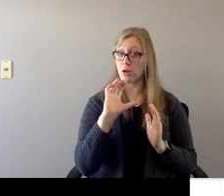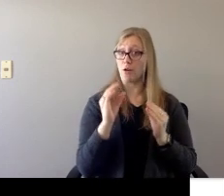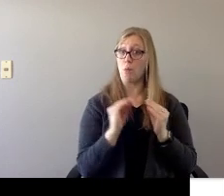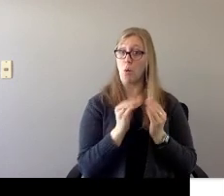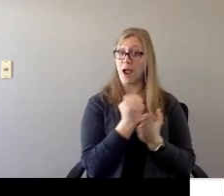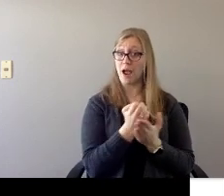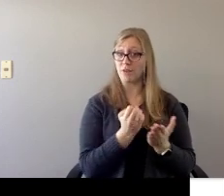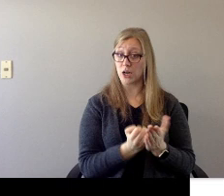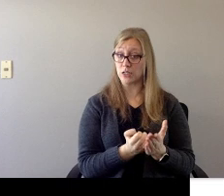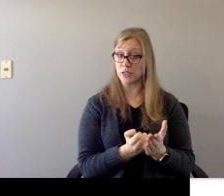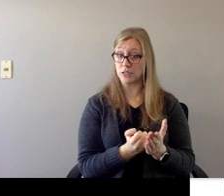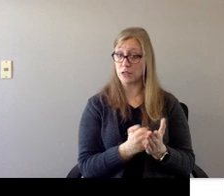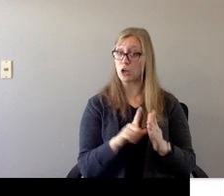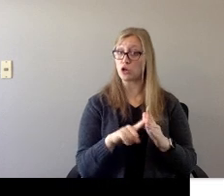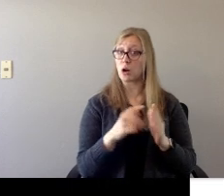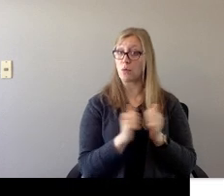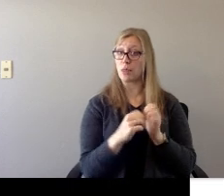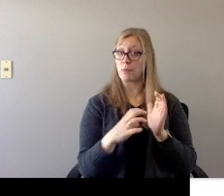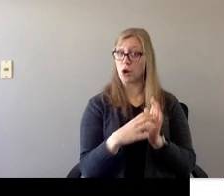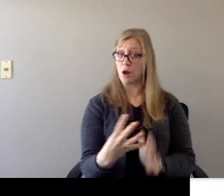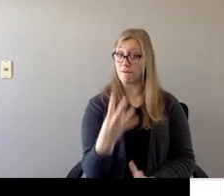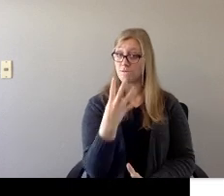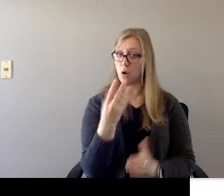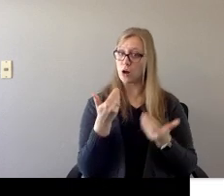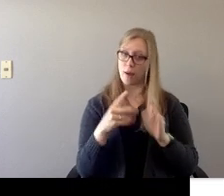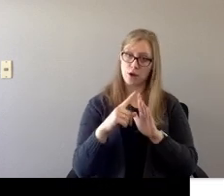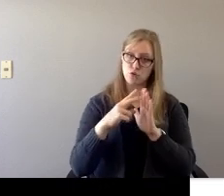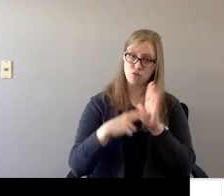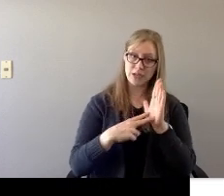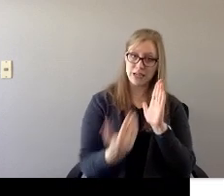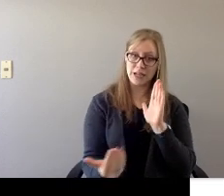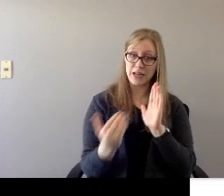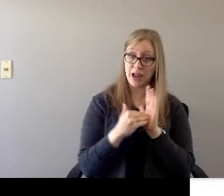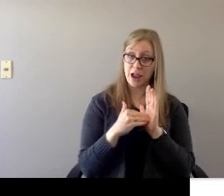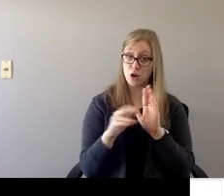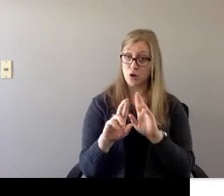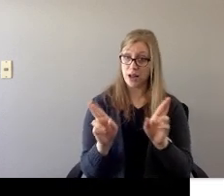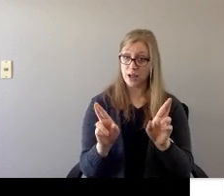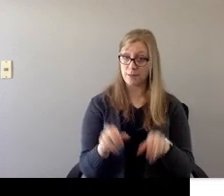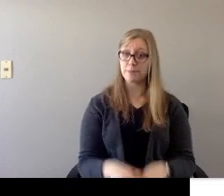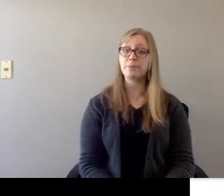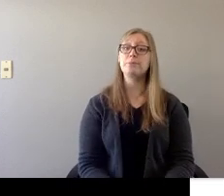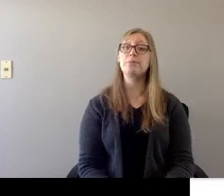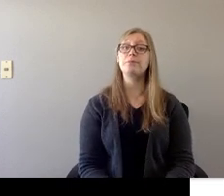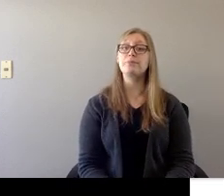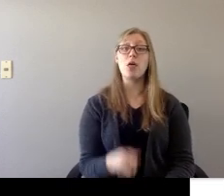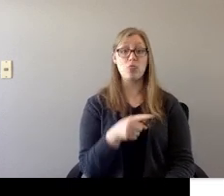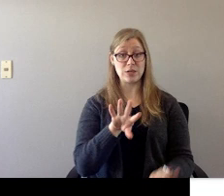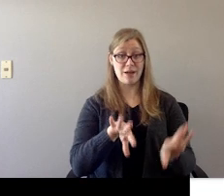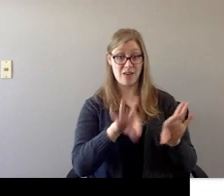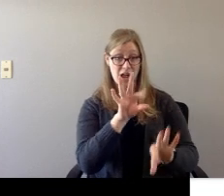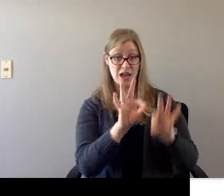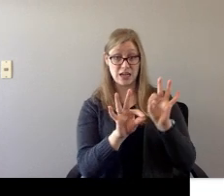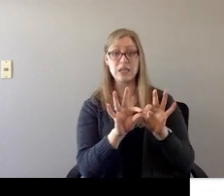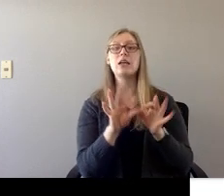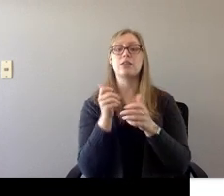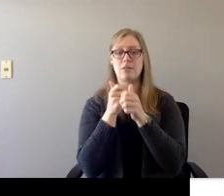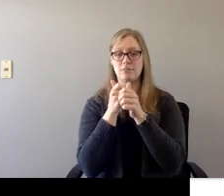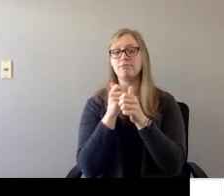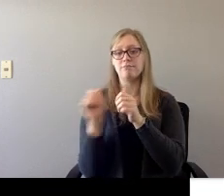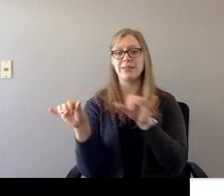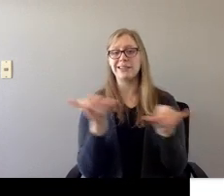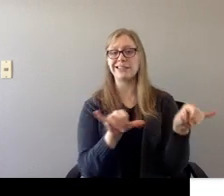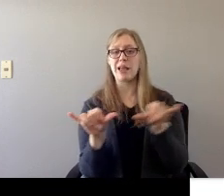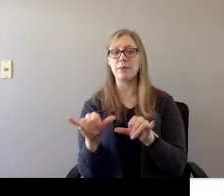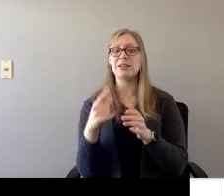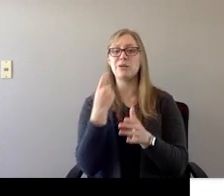Starting with paragraph 4, we're going to get right back into our reading, and here we go. The findings are in line with a recent study in pediatrics